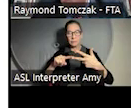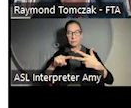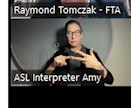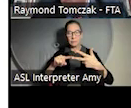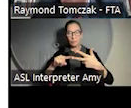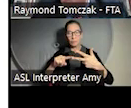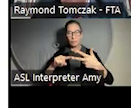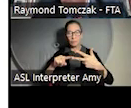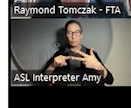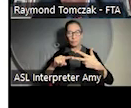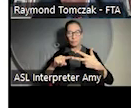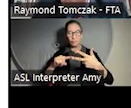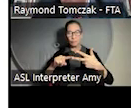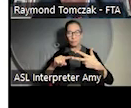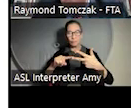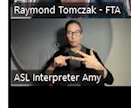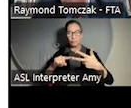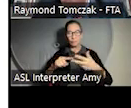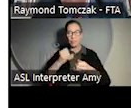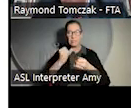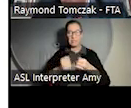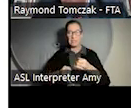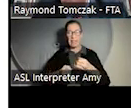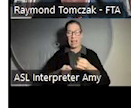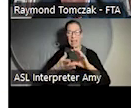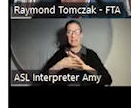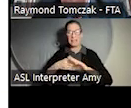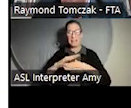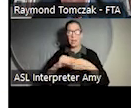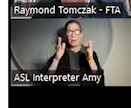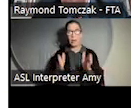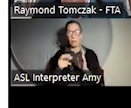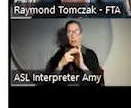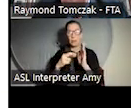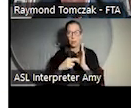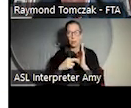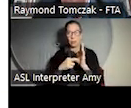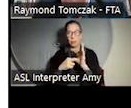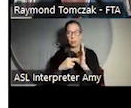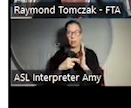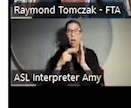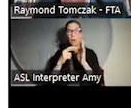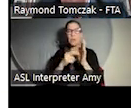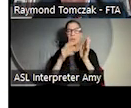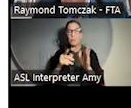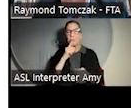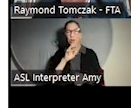Believe then that this is now the last speakers that have registered. But again, I will let our registrars confirm that with